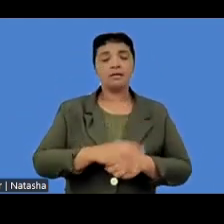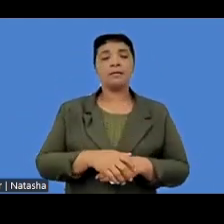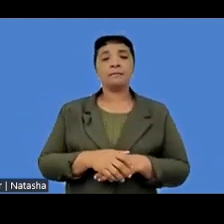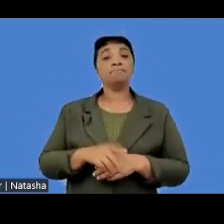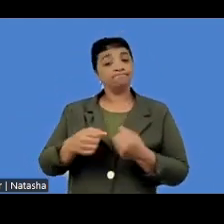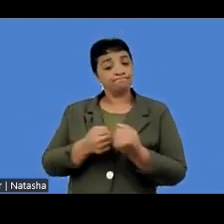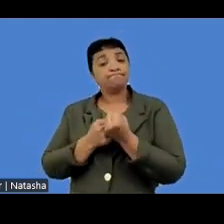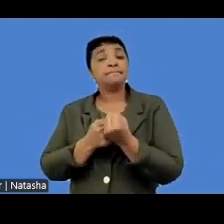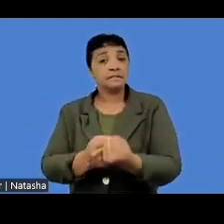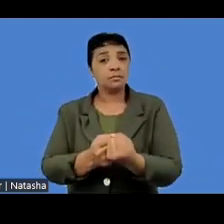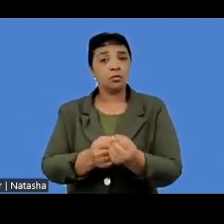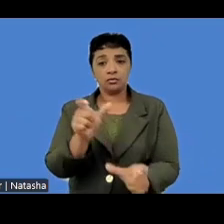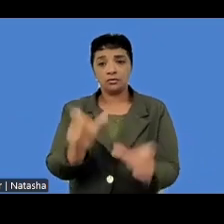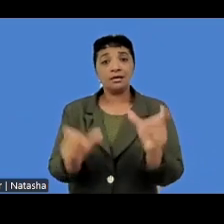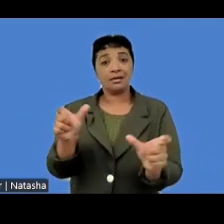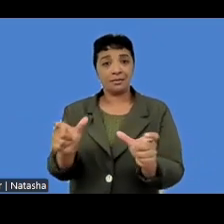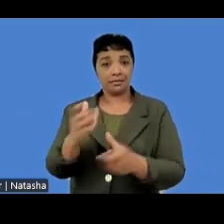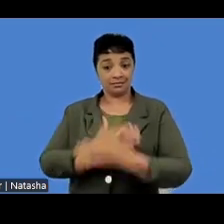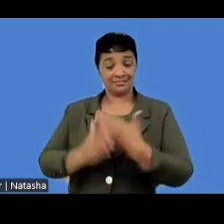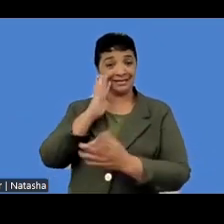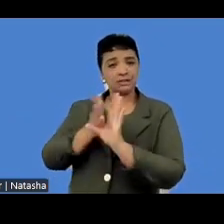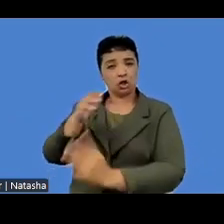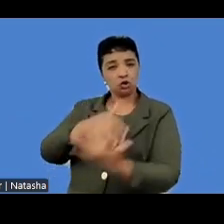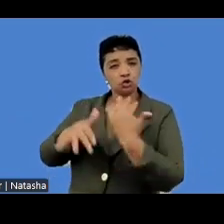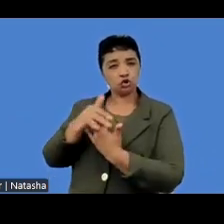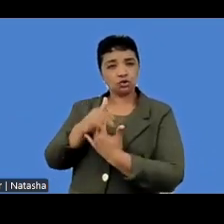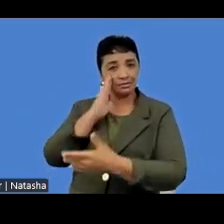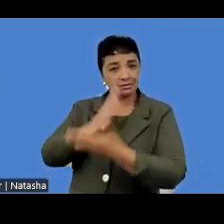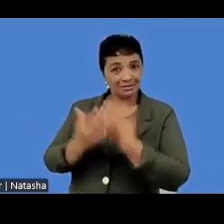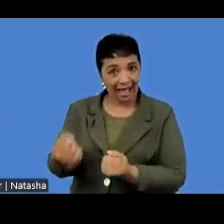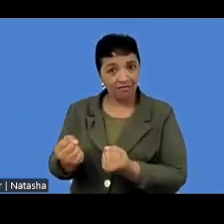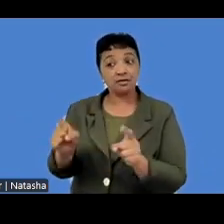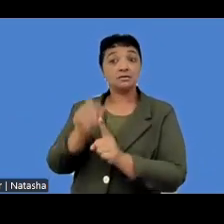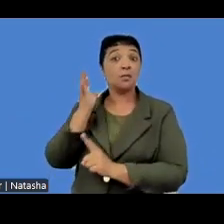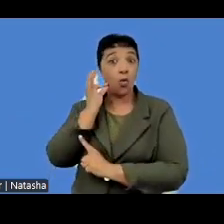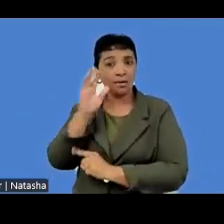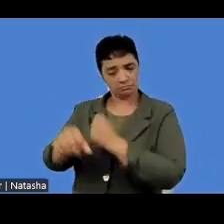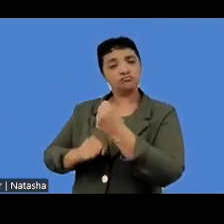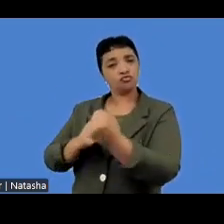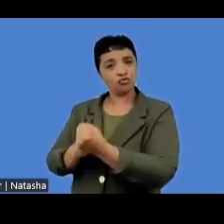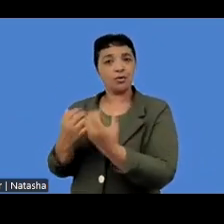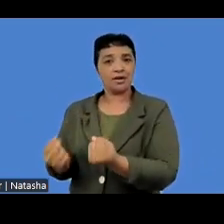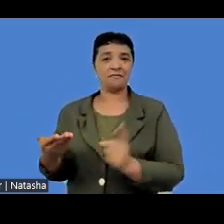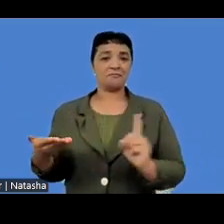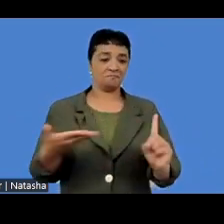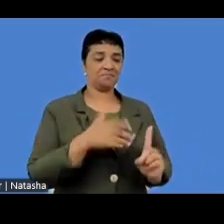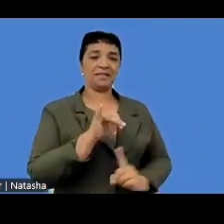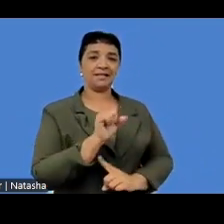empowering activists with psychosocial disabilities, especially women. Over to you, Lisbeth.